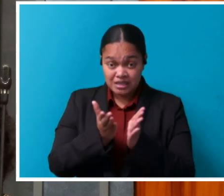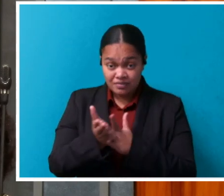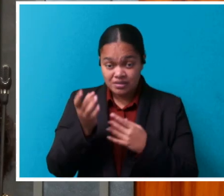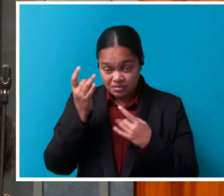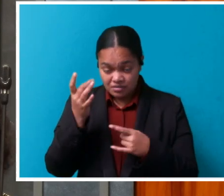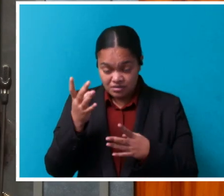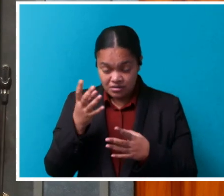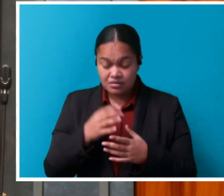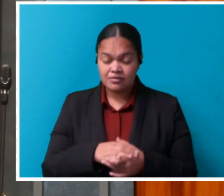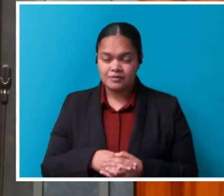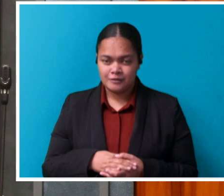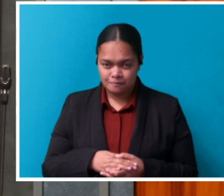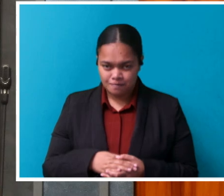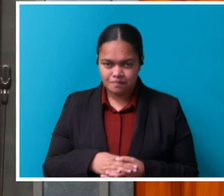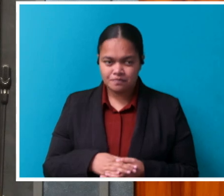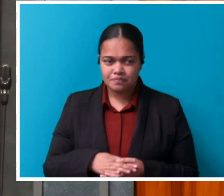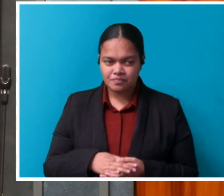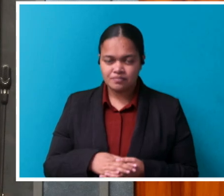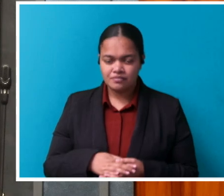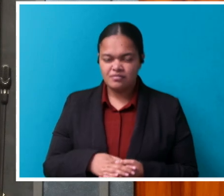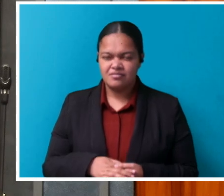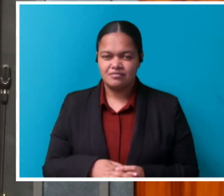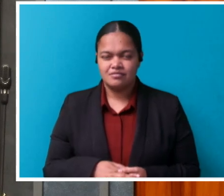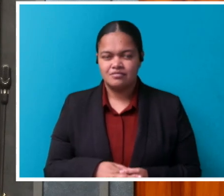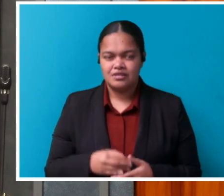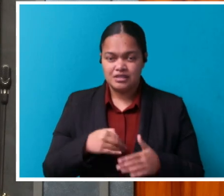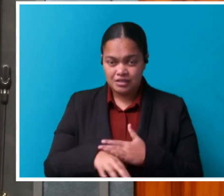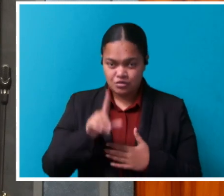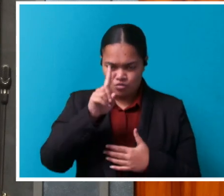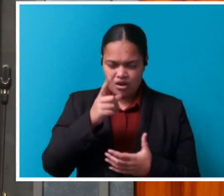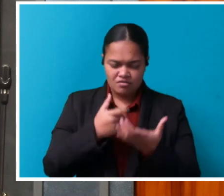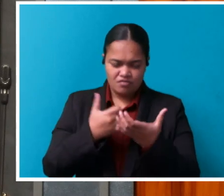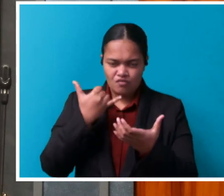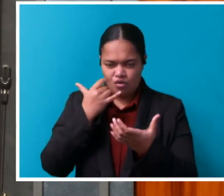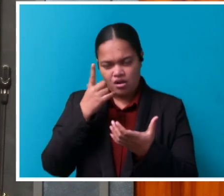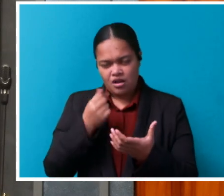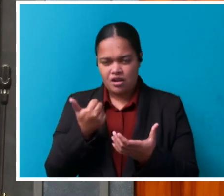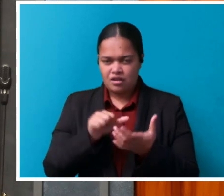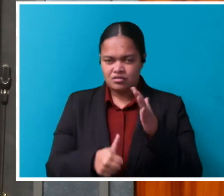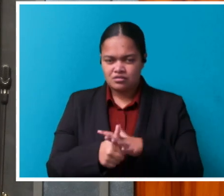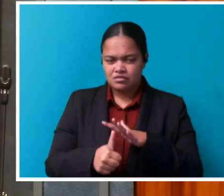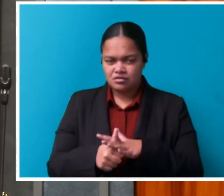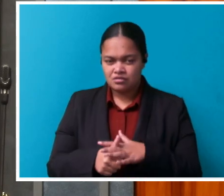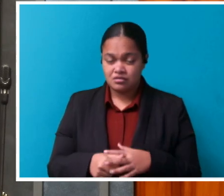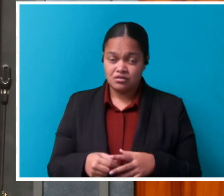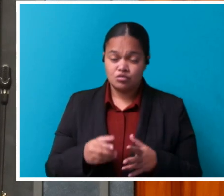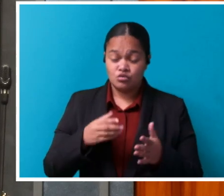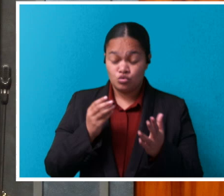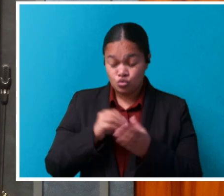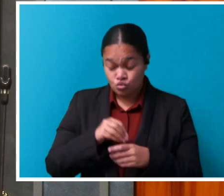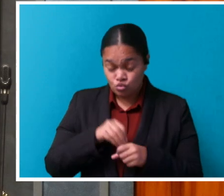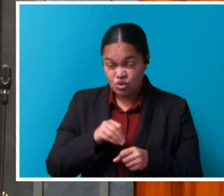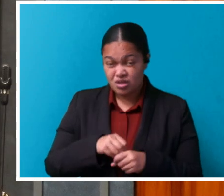a single integrated platform. The platform will house all TSLS services, including scholarship